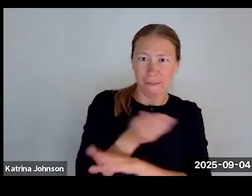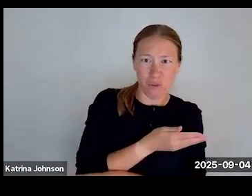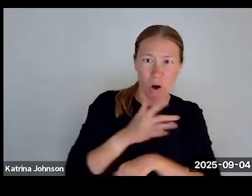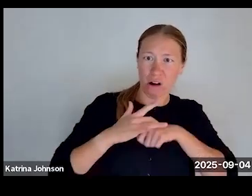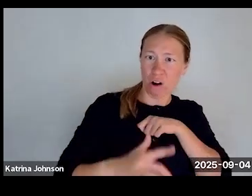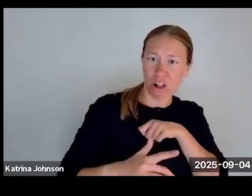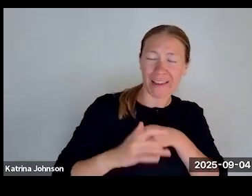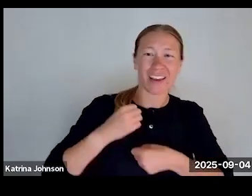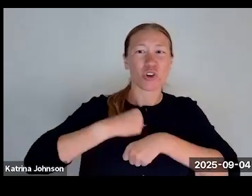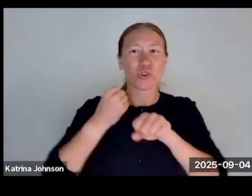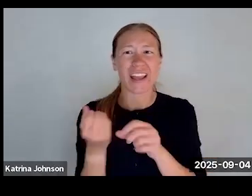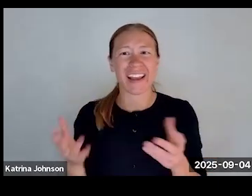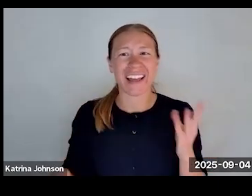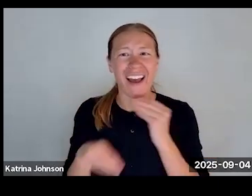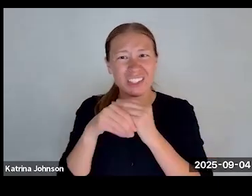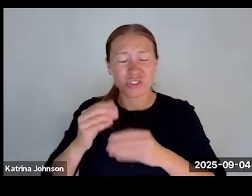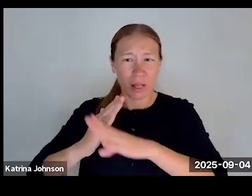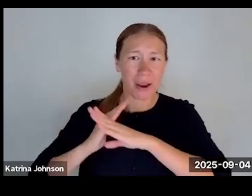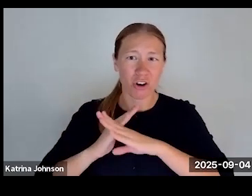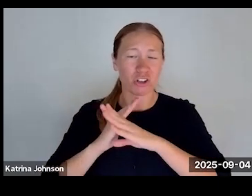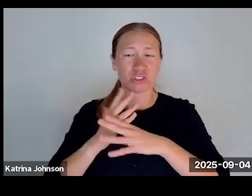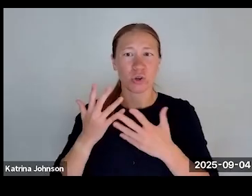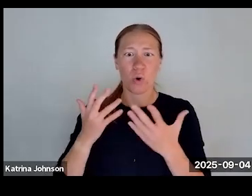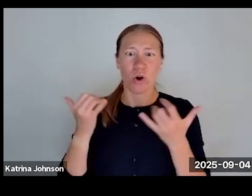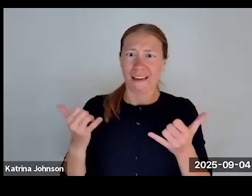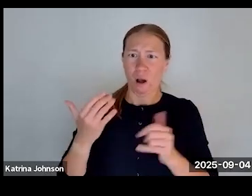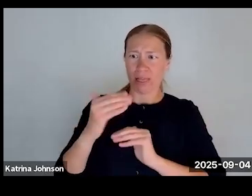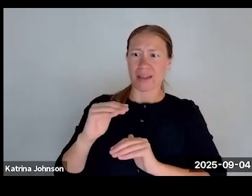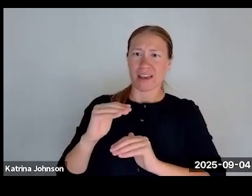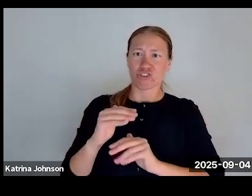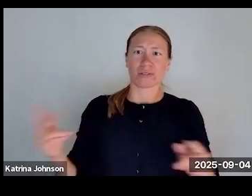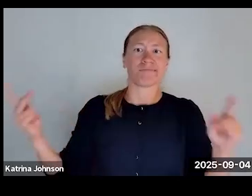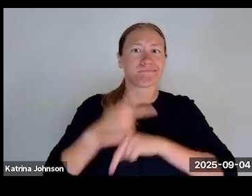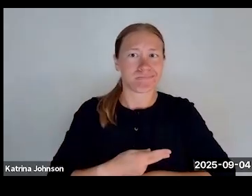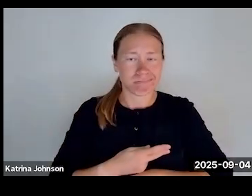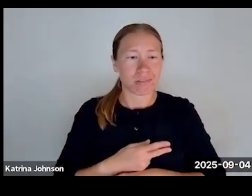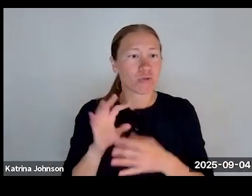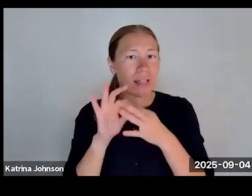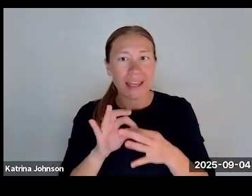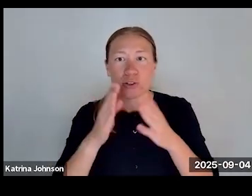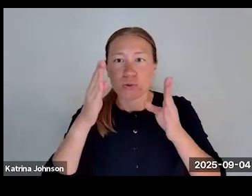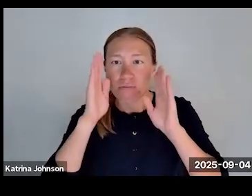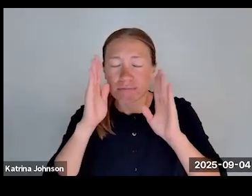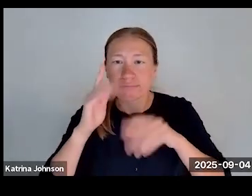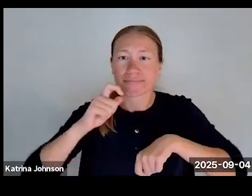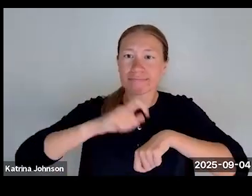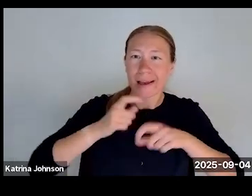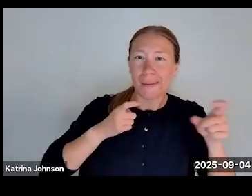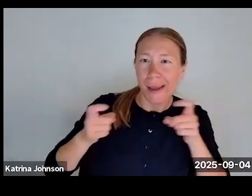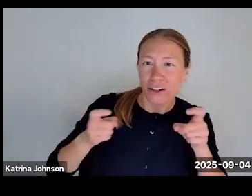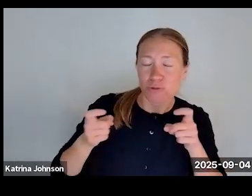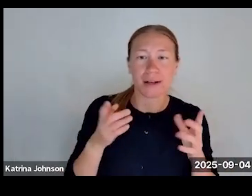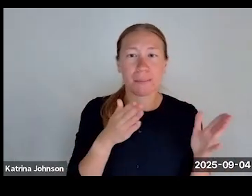additional barriers or exacerbating limitations related to concentration, time management,